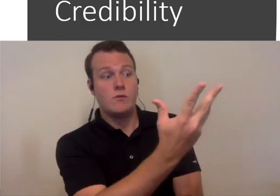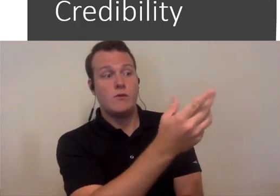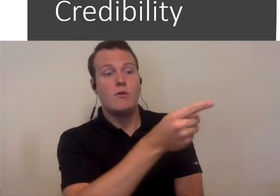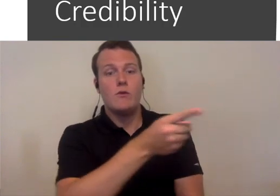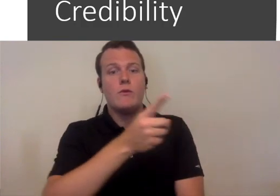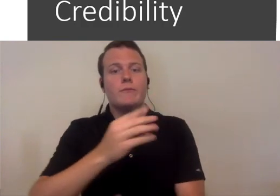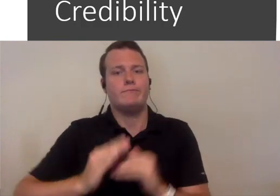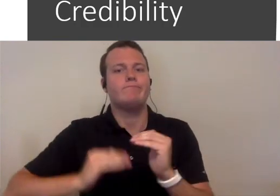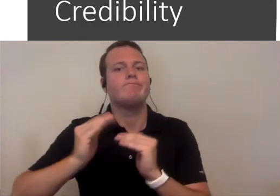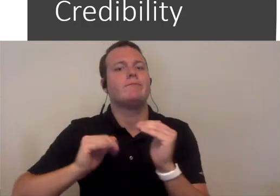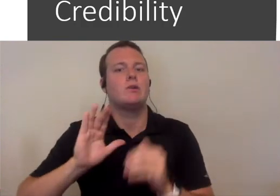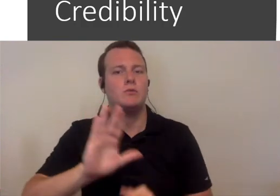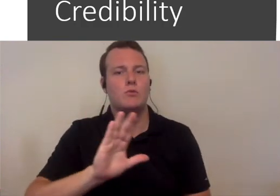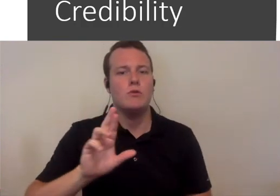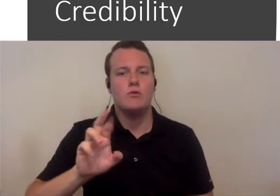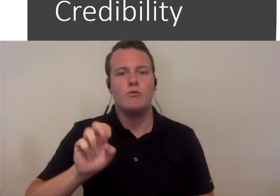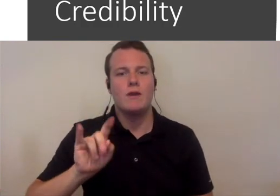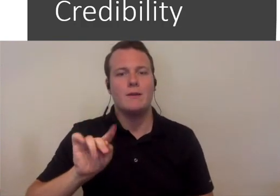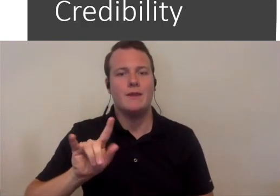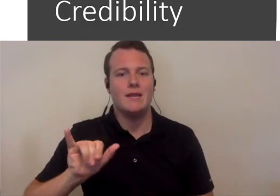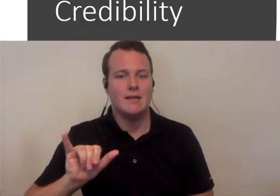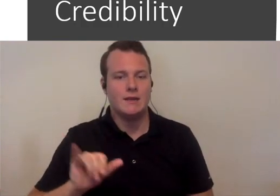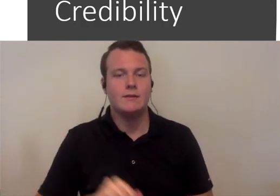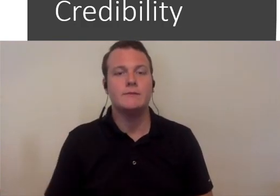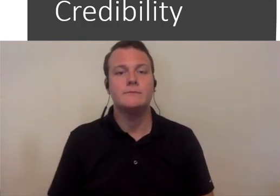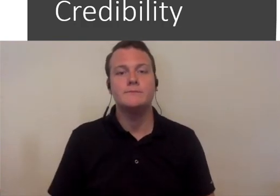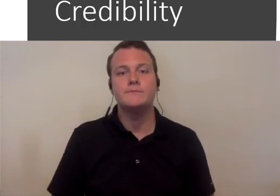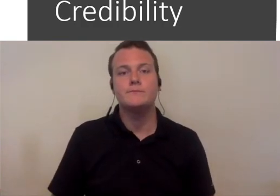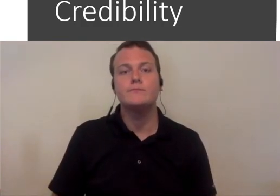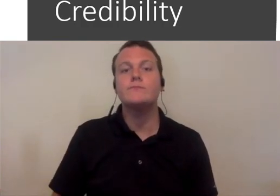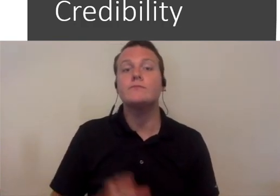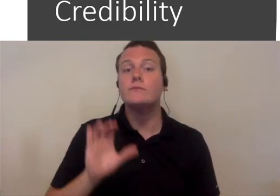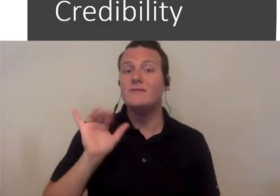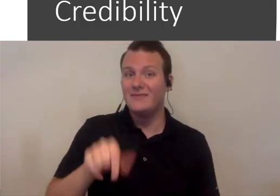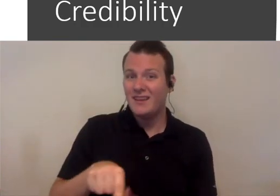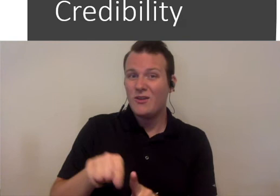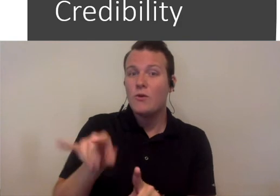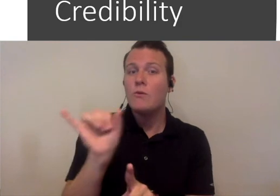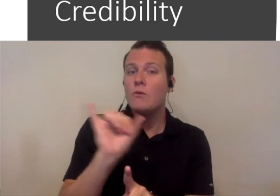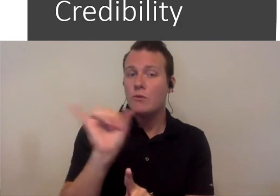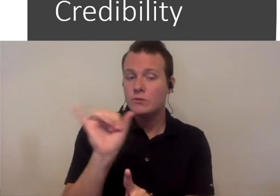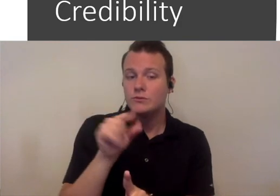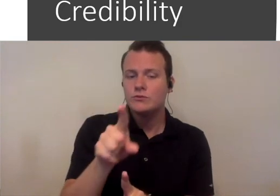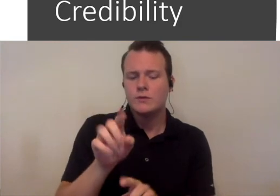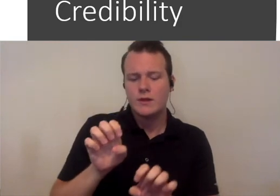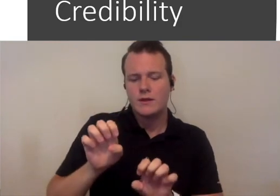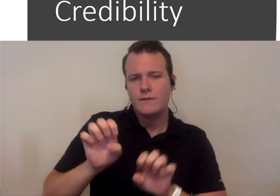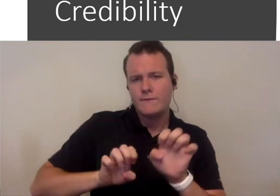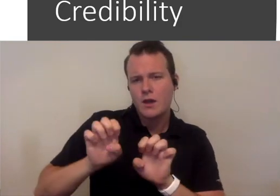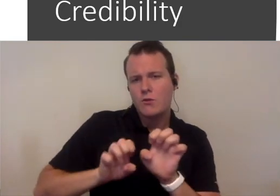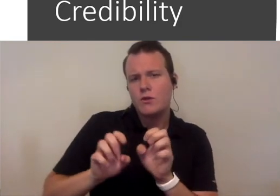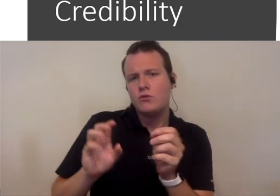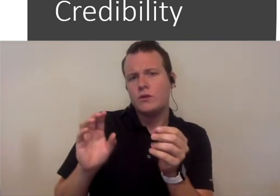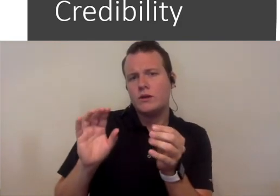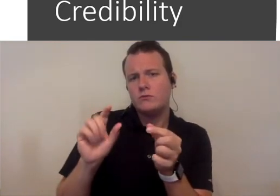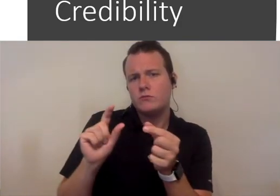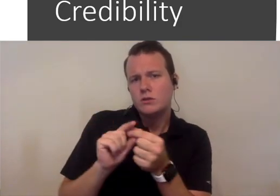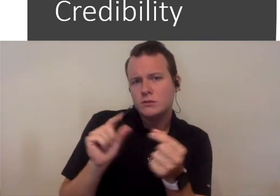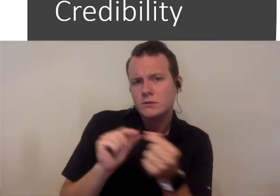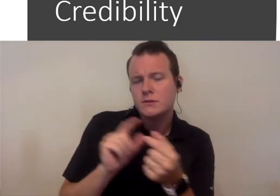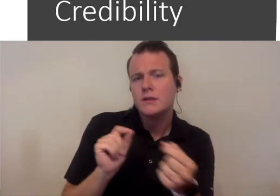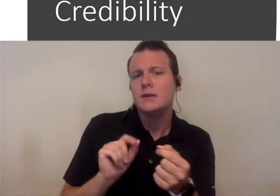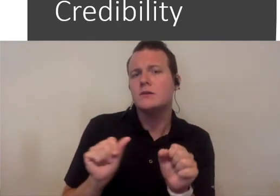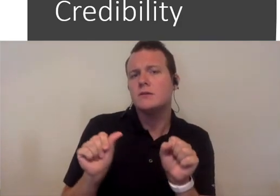credibility. Credibility also relates to the fact that you can evaluate, you can articulate, you